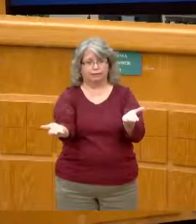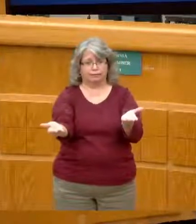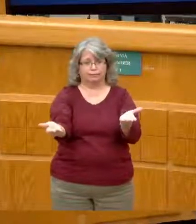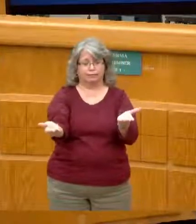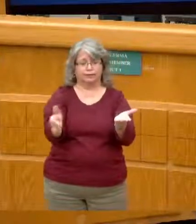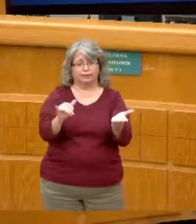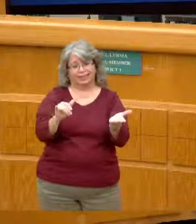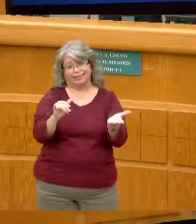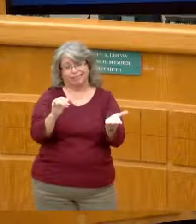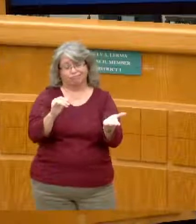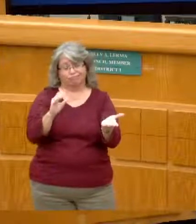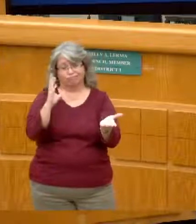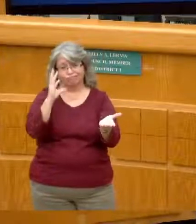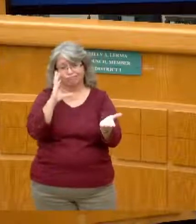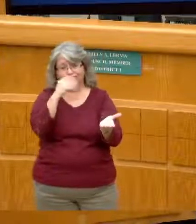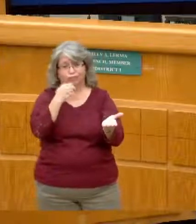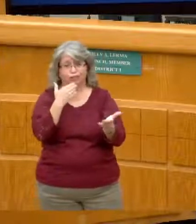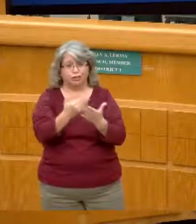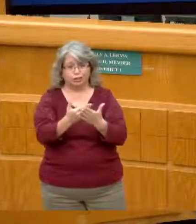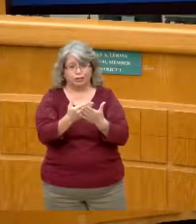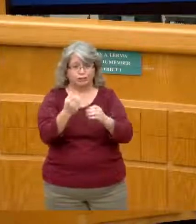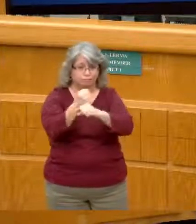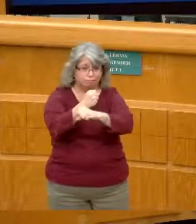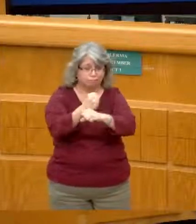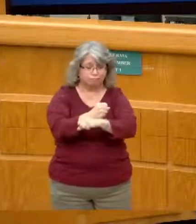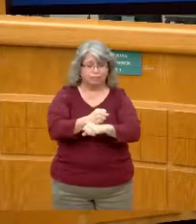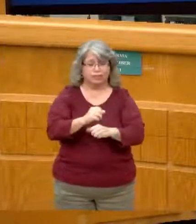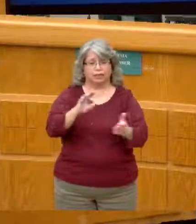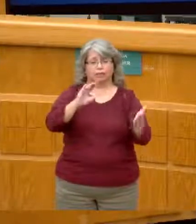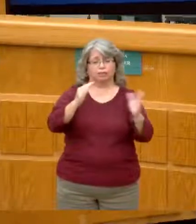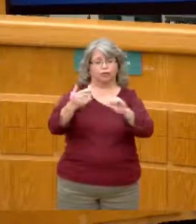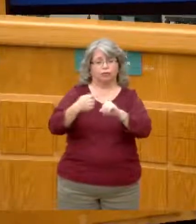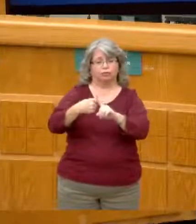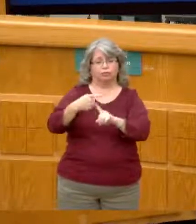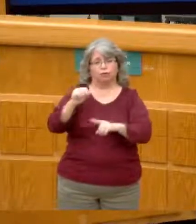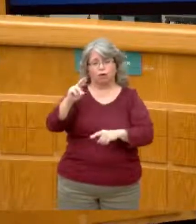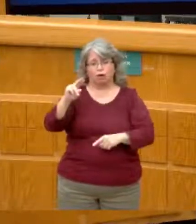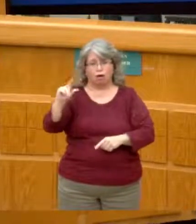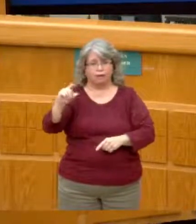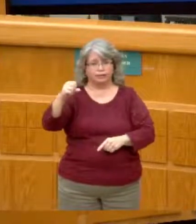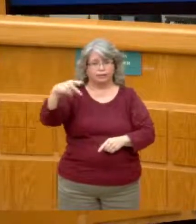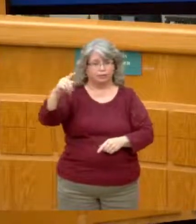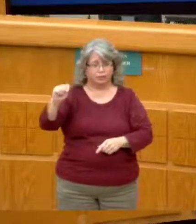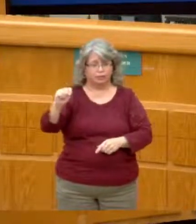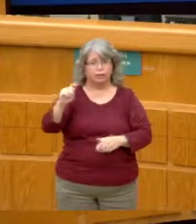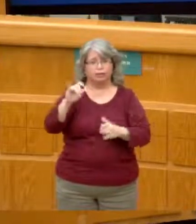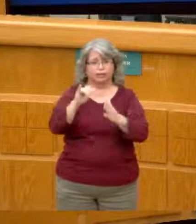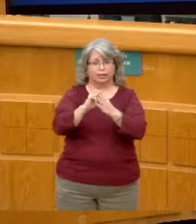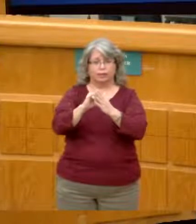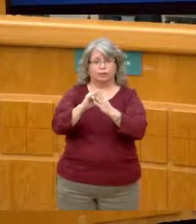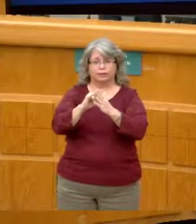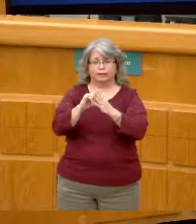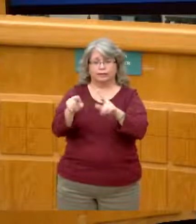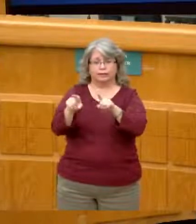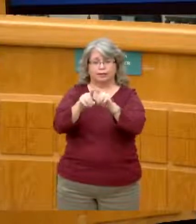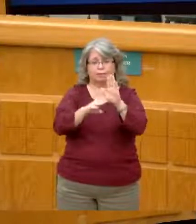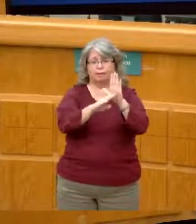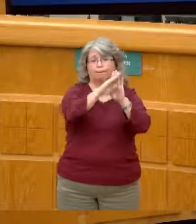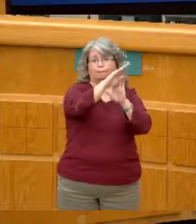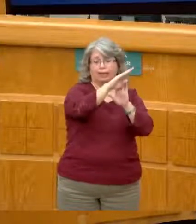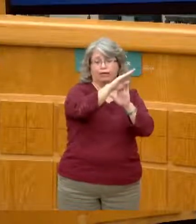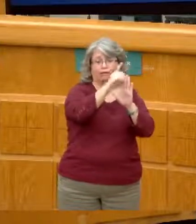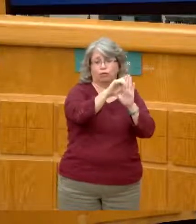if compare it to the month of August and September, this is the peak of about 12,000 cases for Delta. And in the month of August alone,